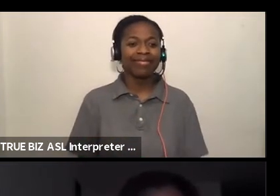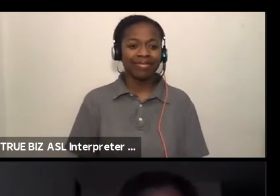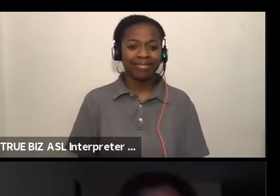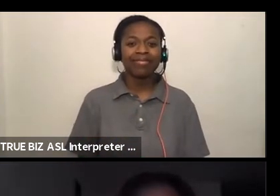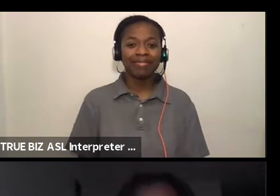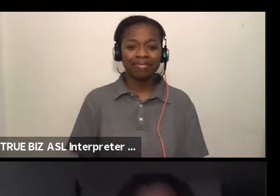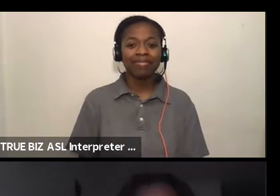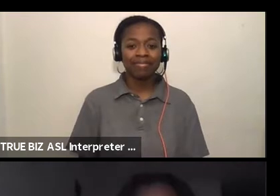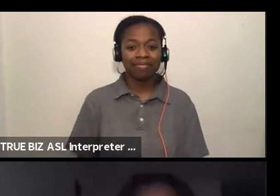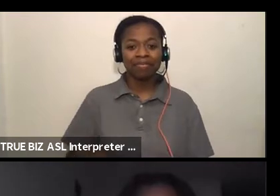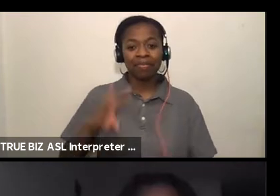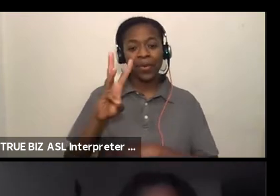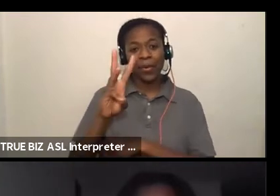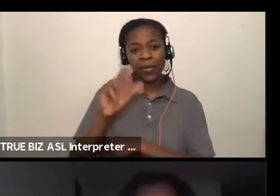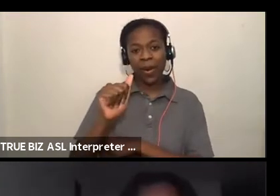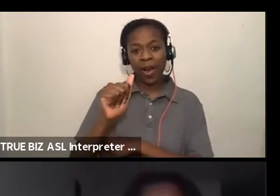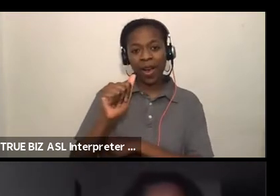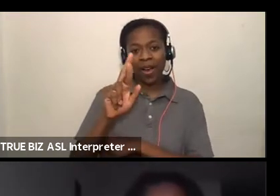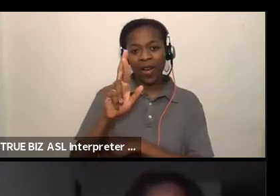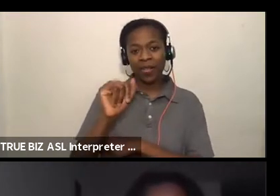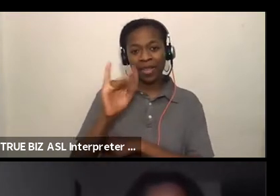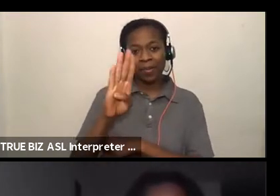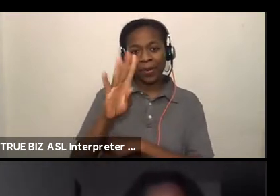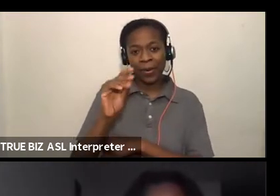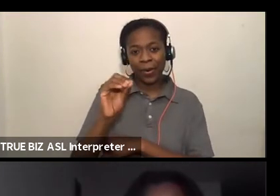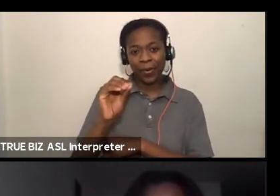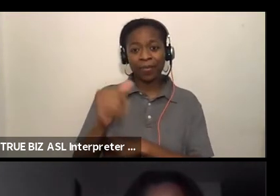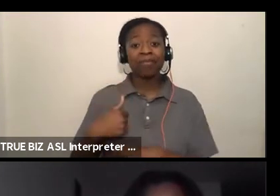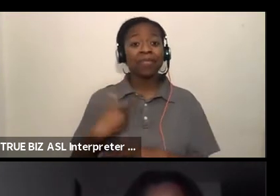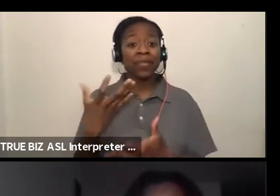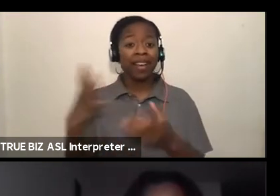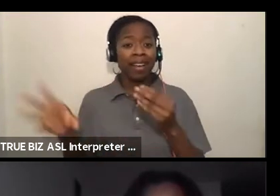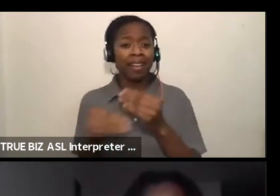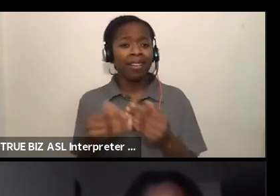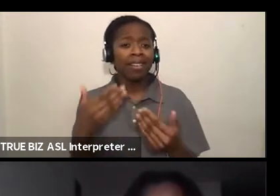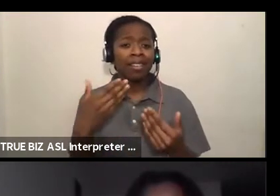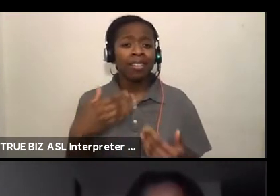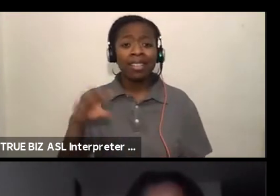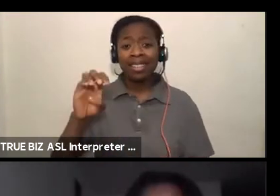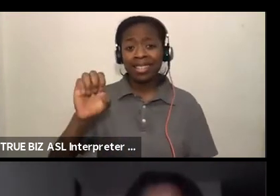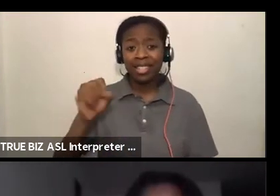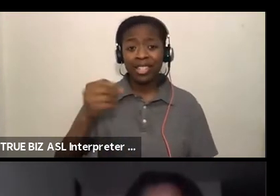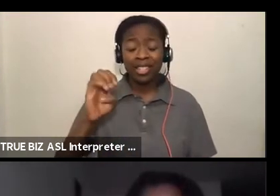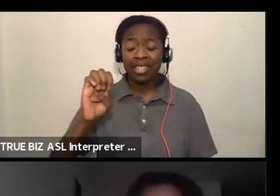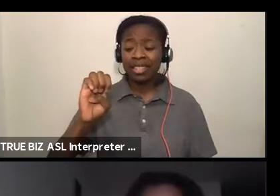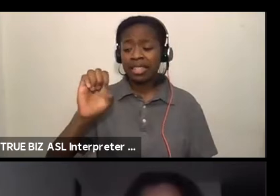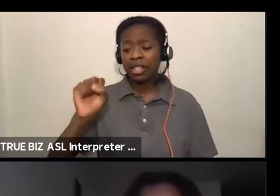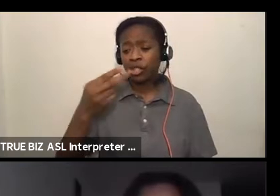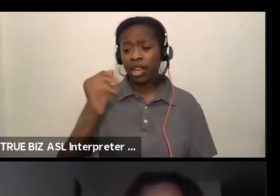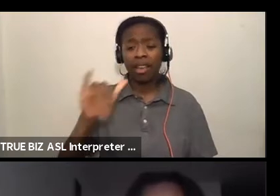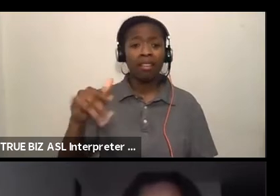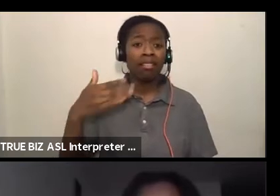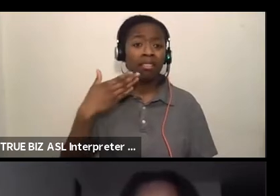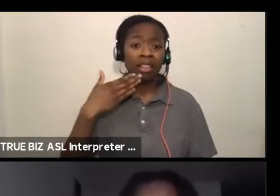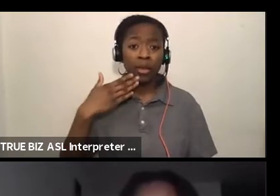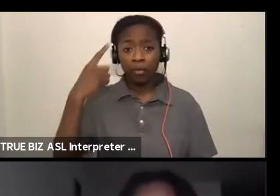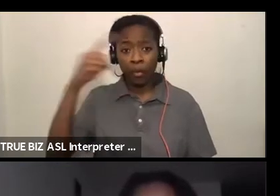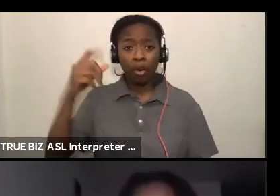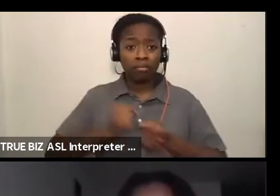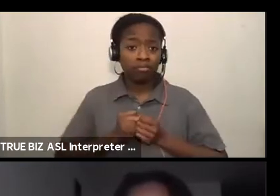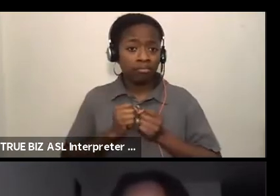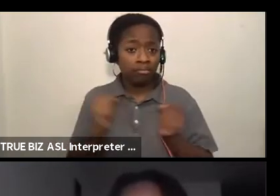I think also like, sorry, just to add on to like Eshay, thank you so much first of all for sharing such a vulnerable like part of your like yourself like to